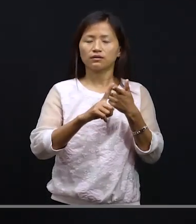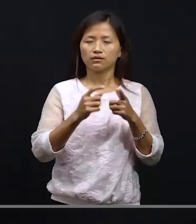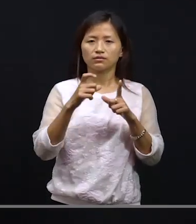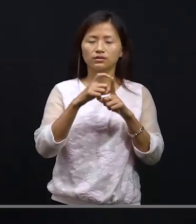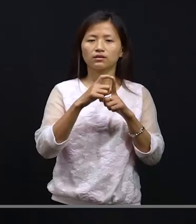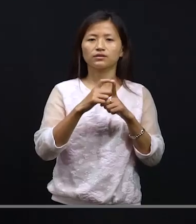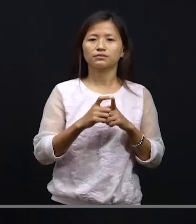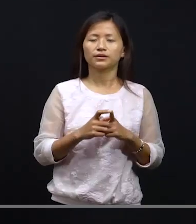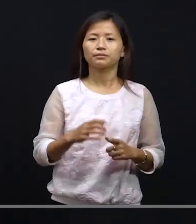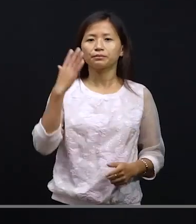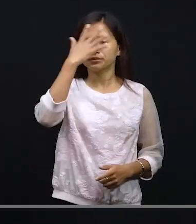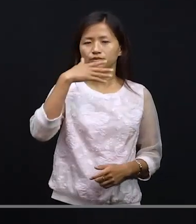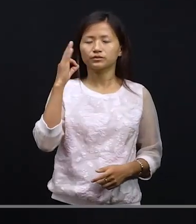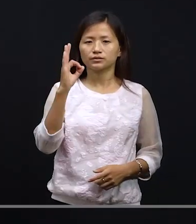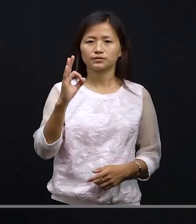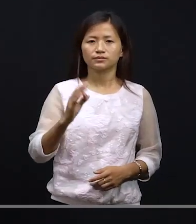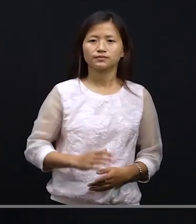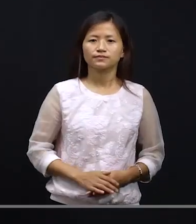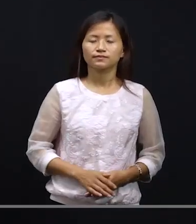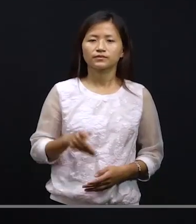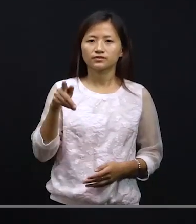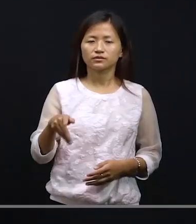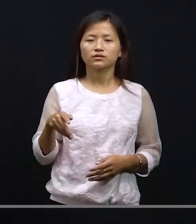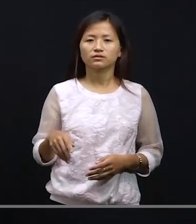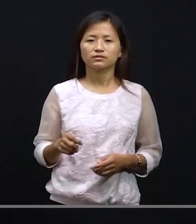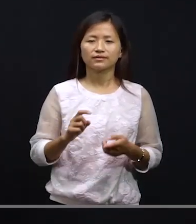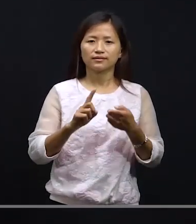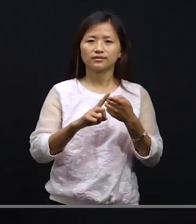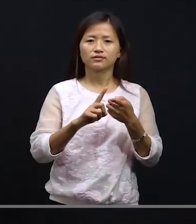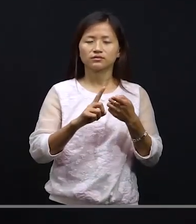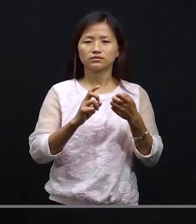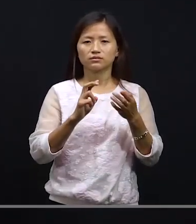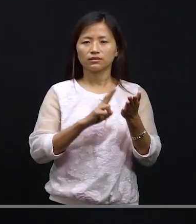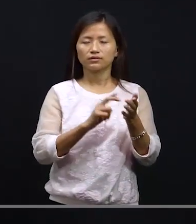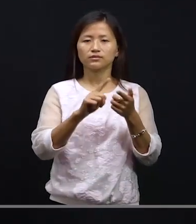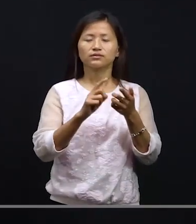years, but this will not continue. And it does not necessarily mean that